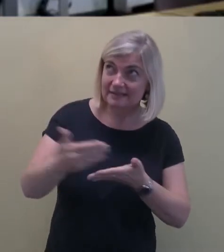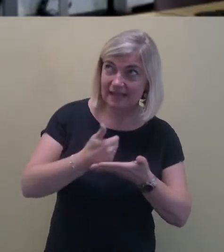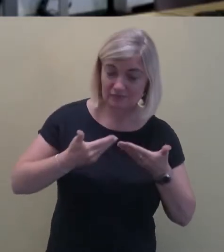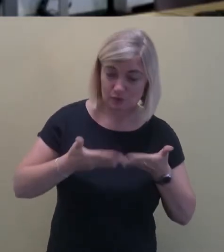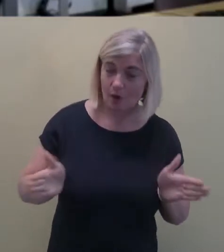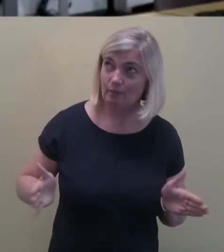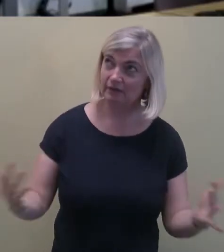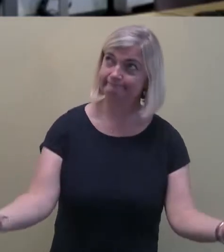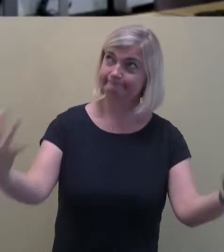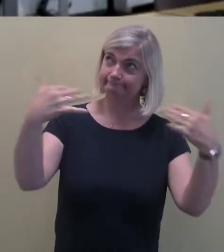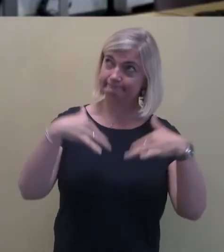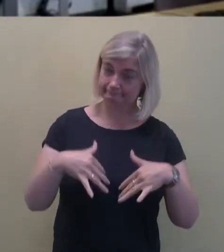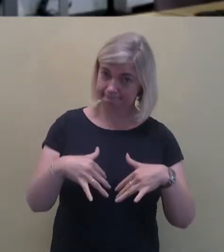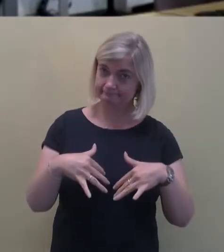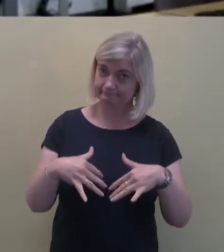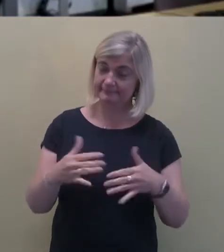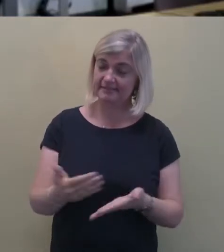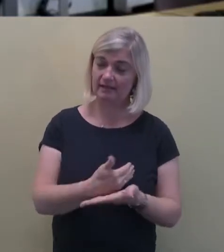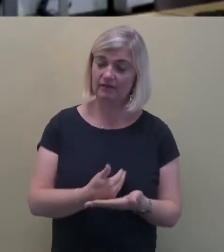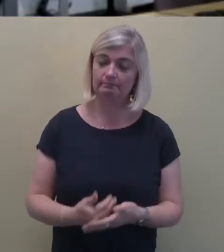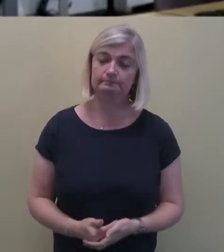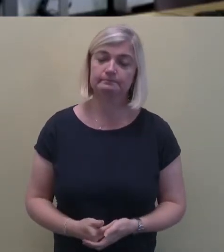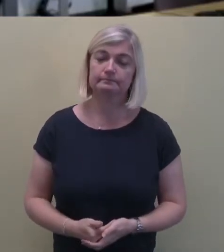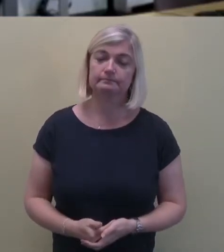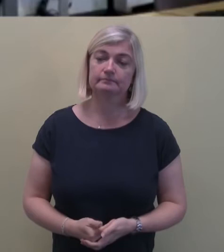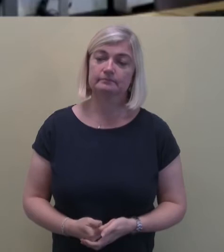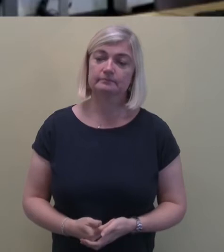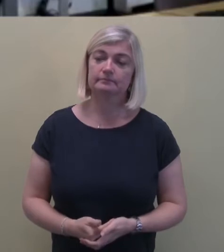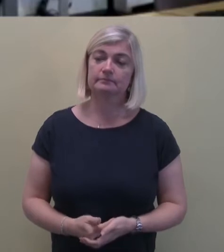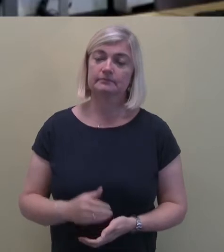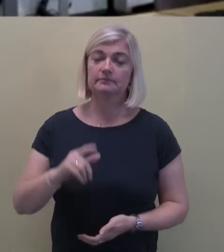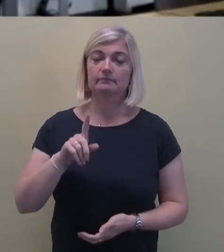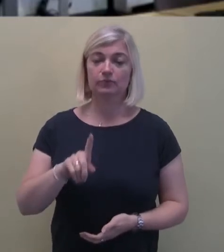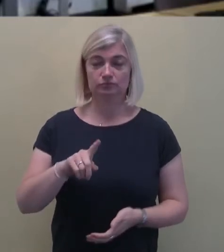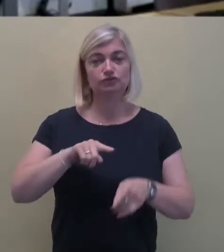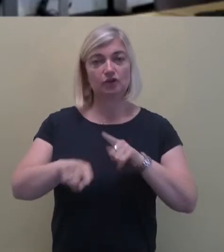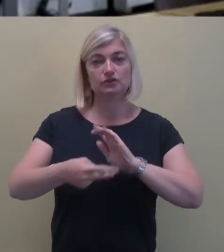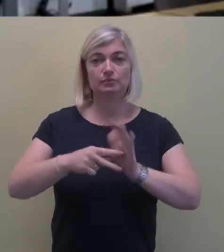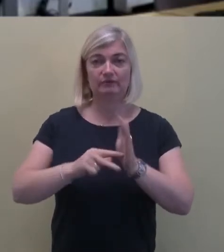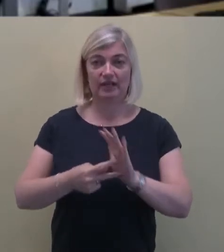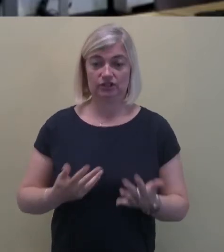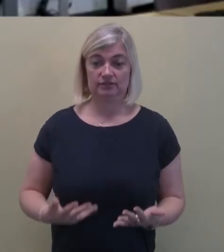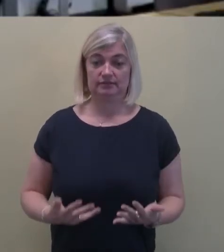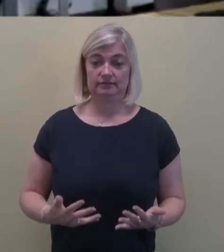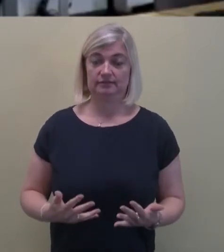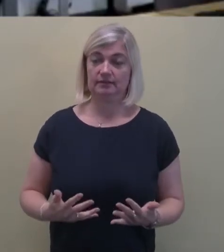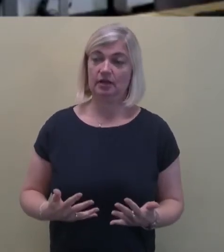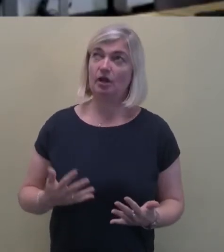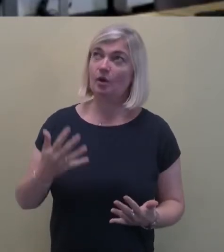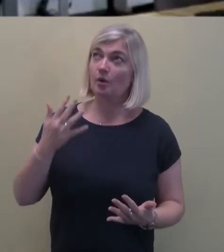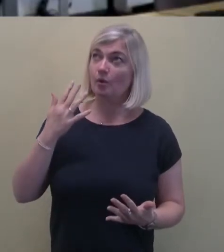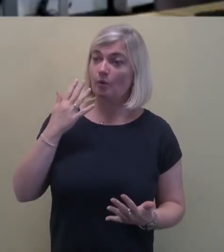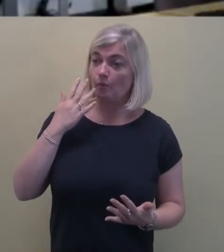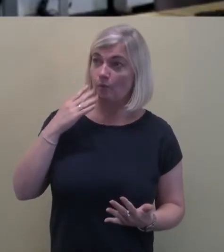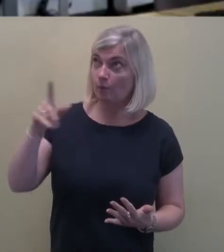have got your applications on file, and we will contact you as soon as we know exactly what's happening with the